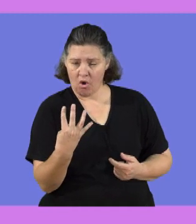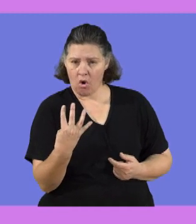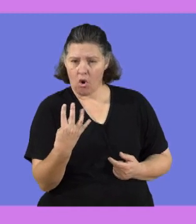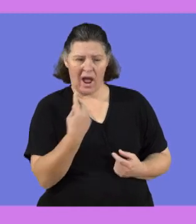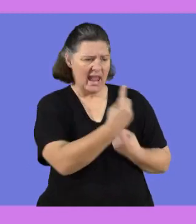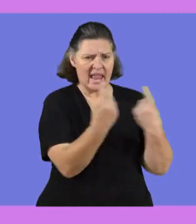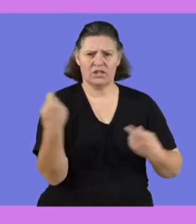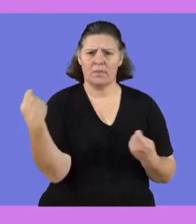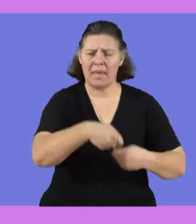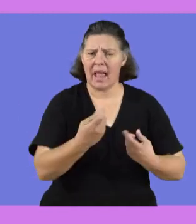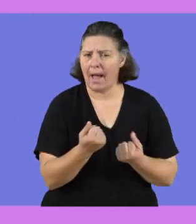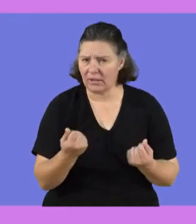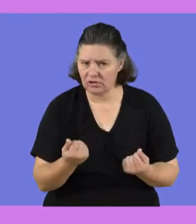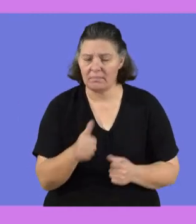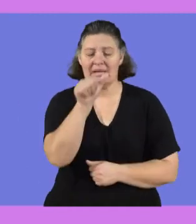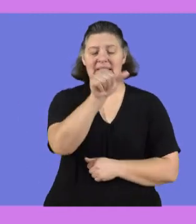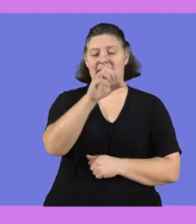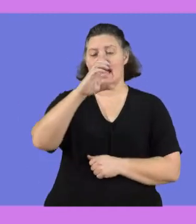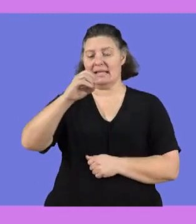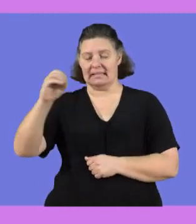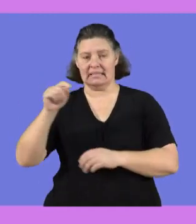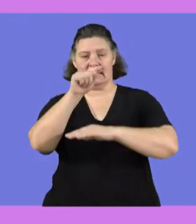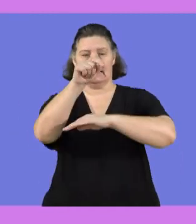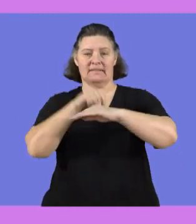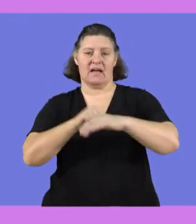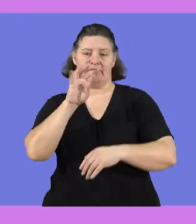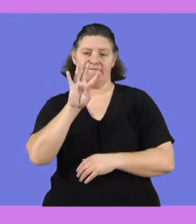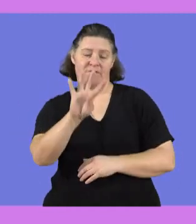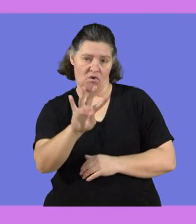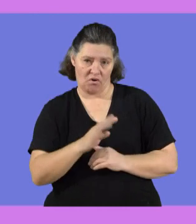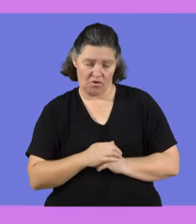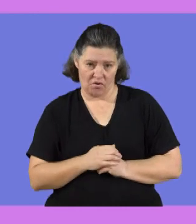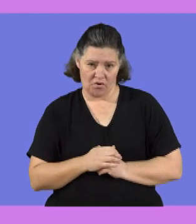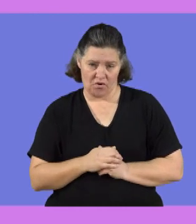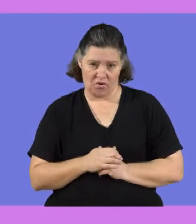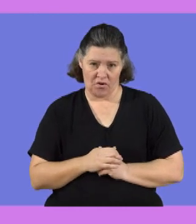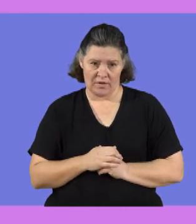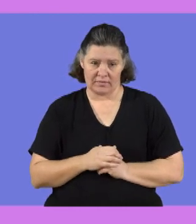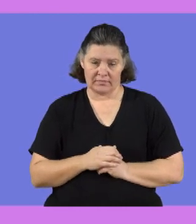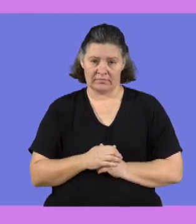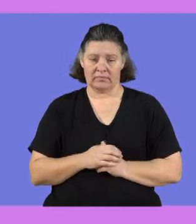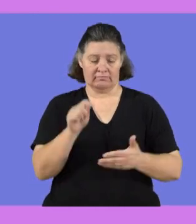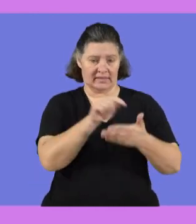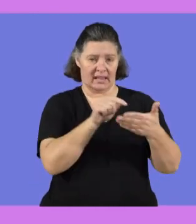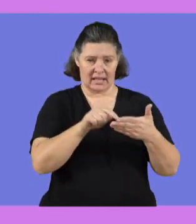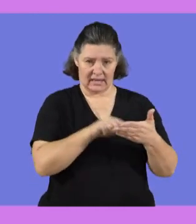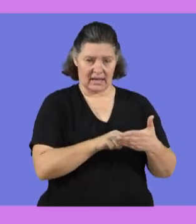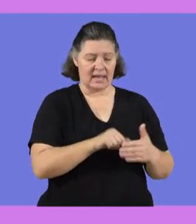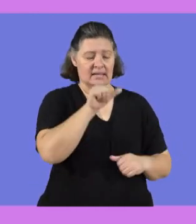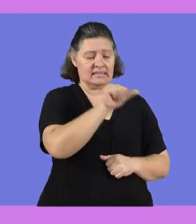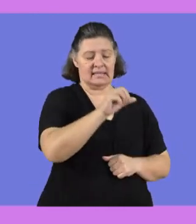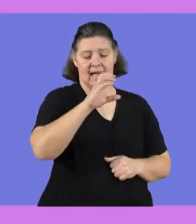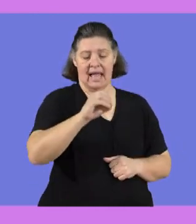4? We take 600 rand, we divide it by 4. So let us divide